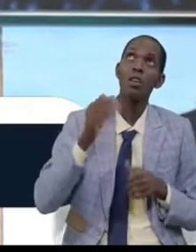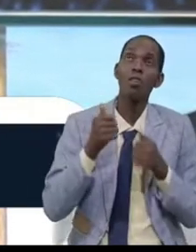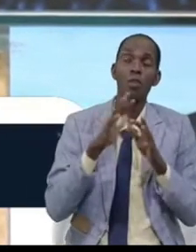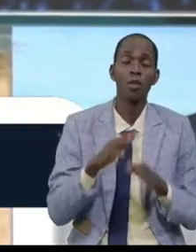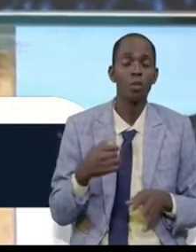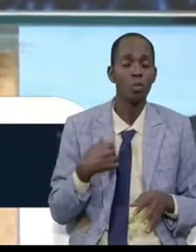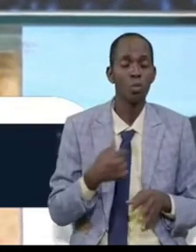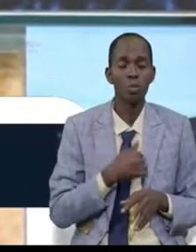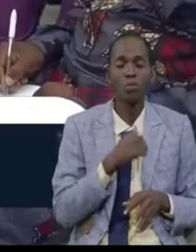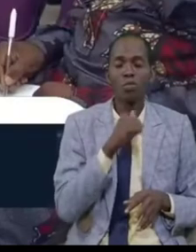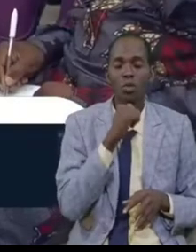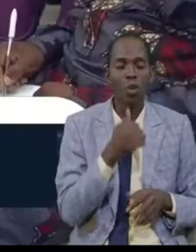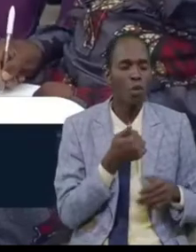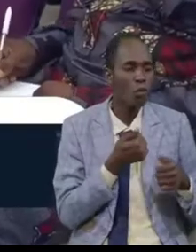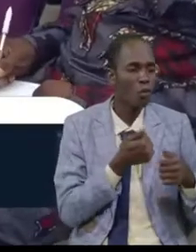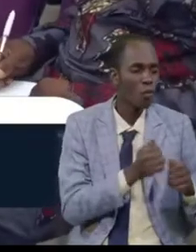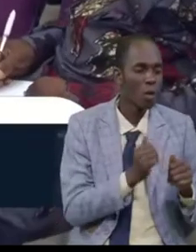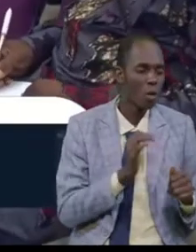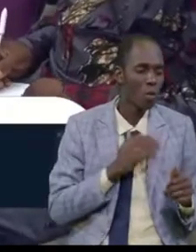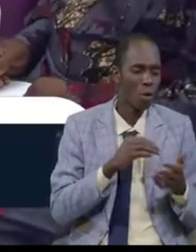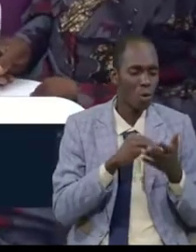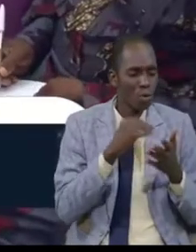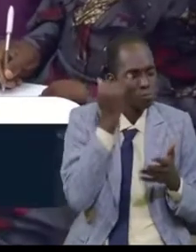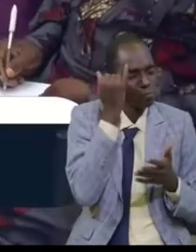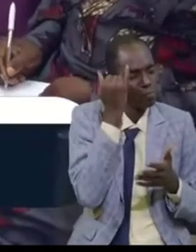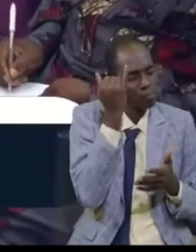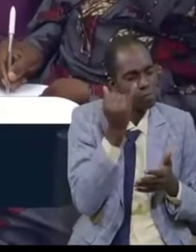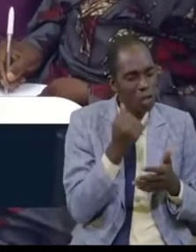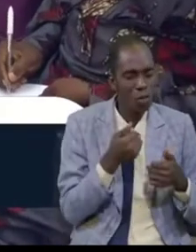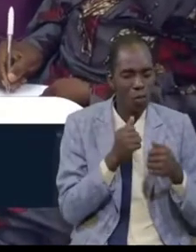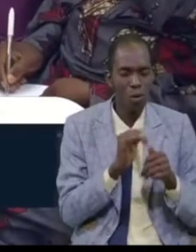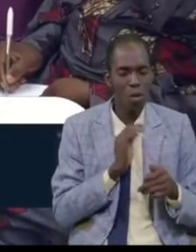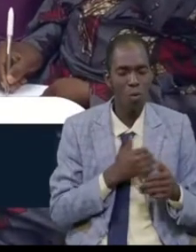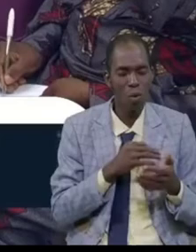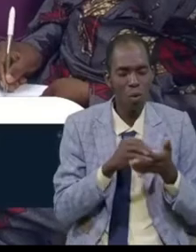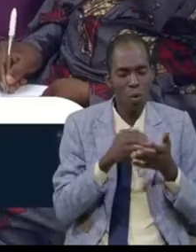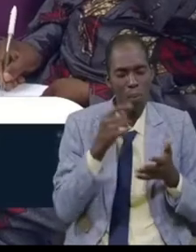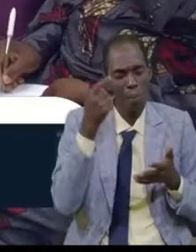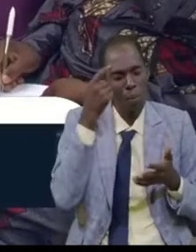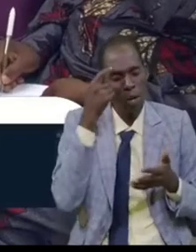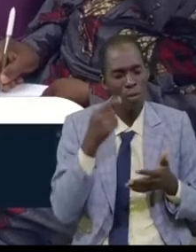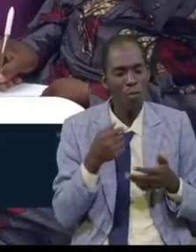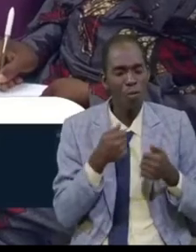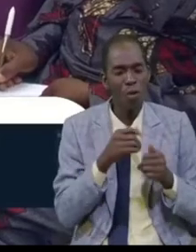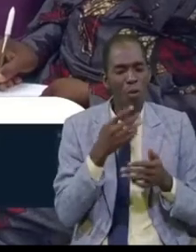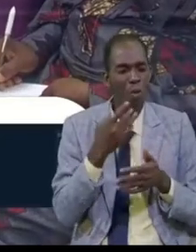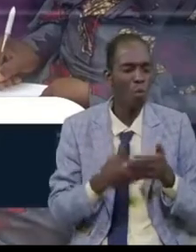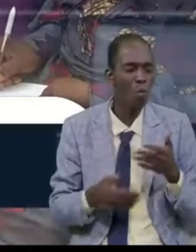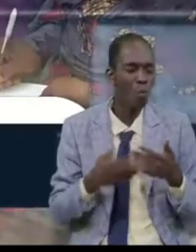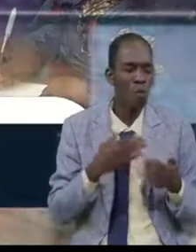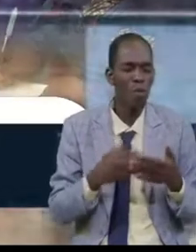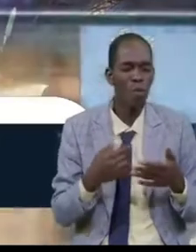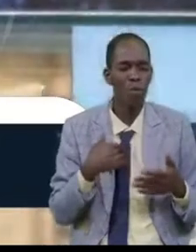following our mind, following our instincts, and following whatever we want to do. We look